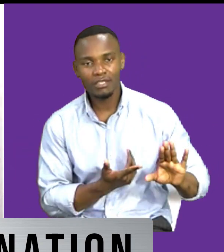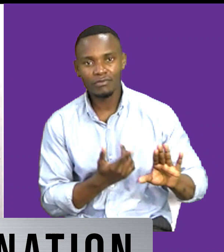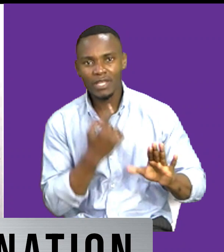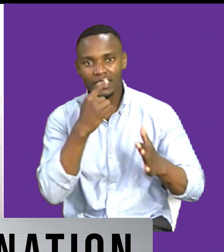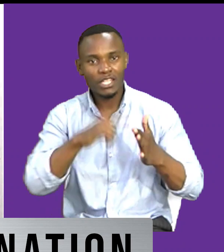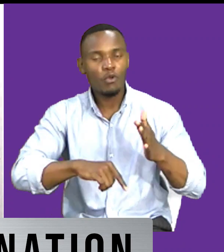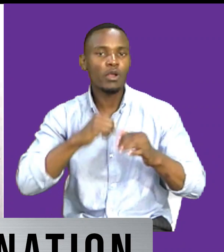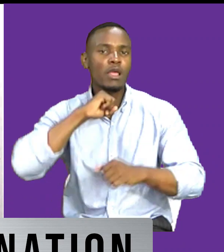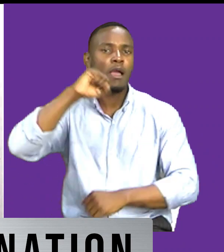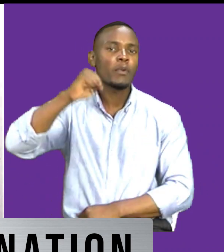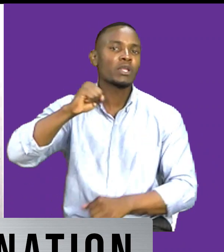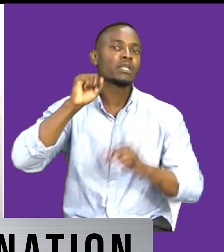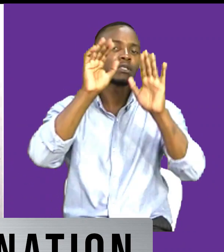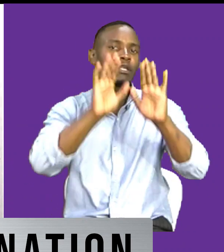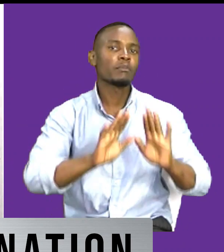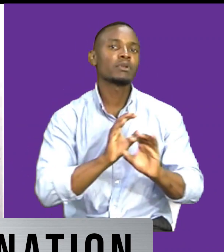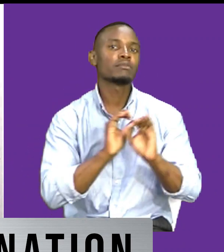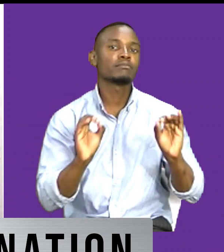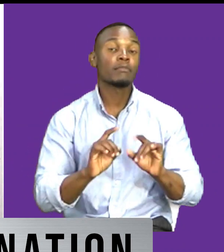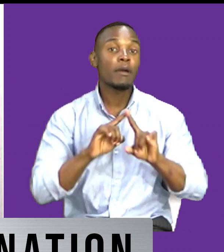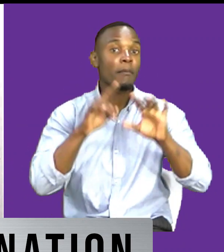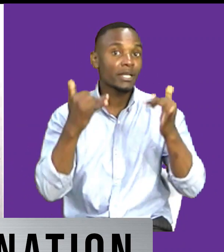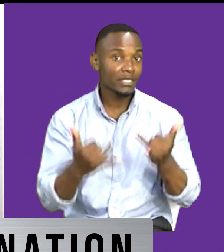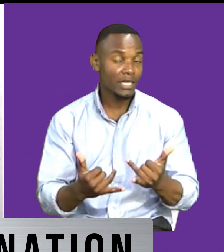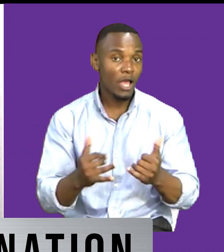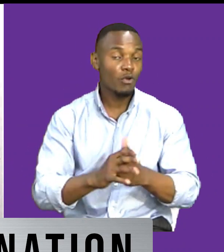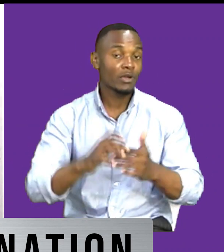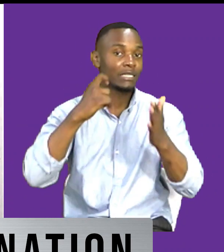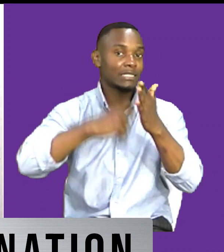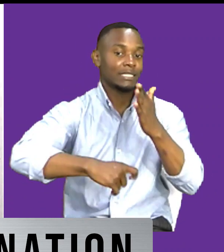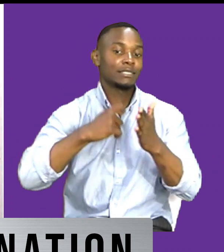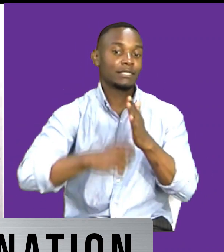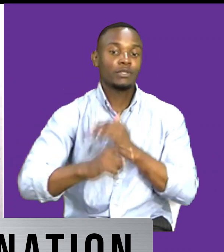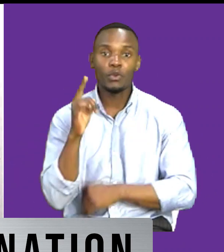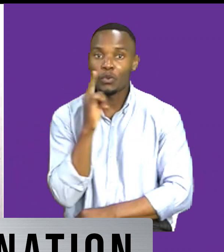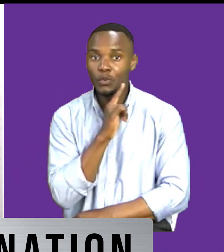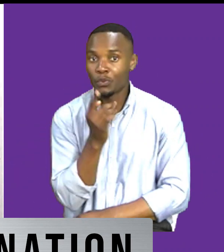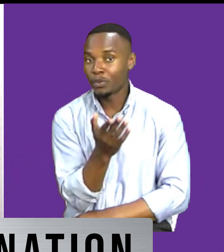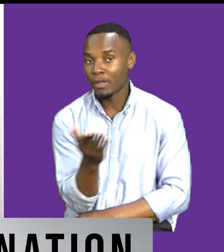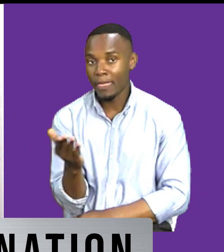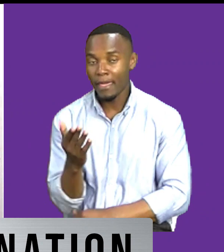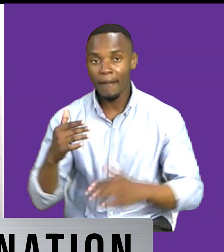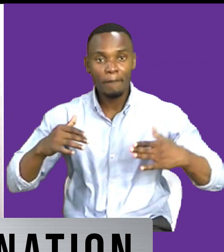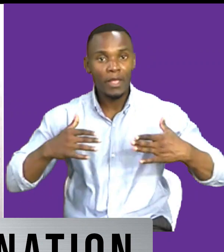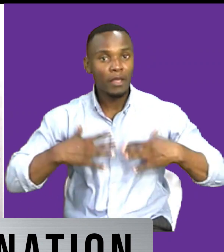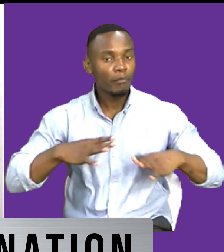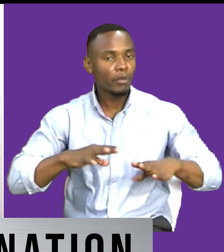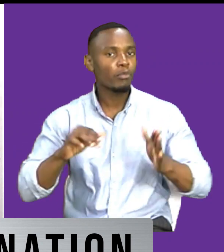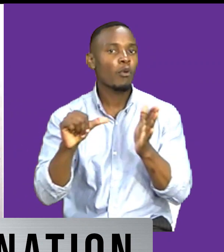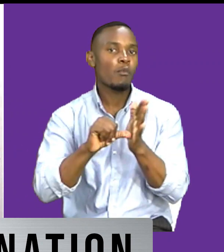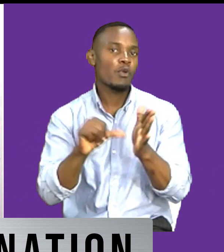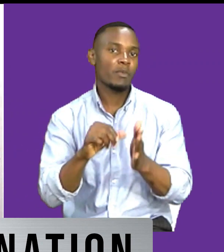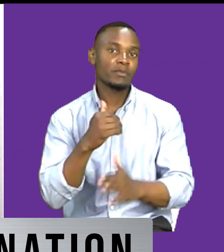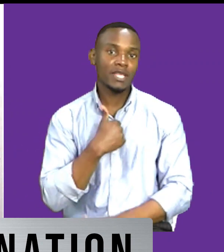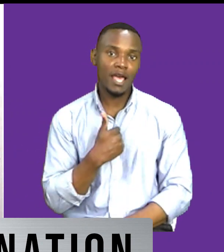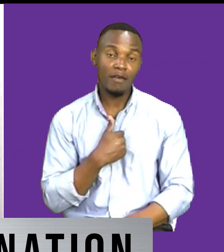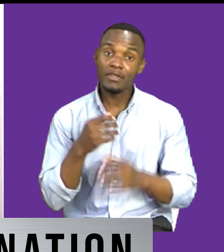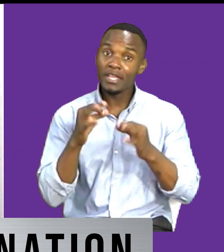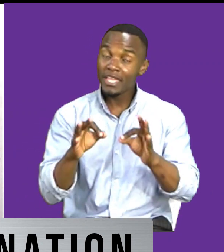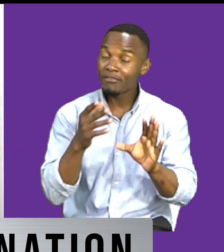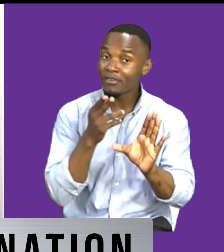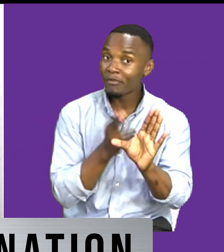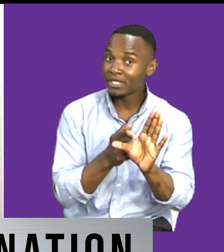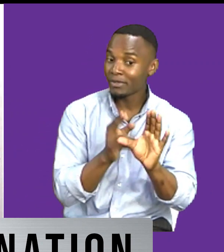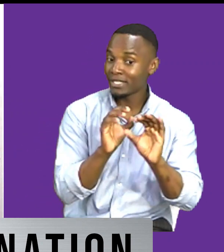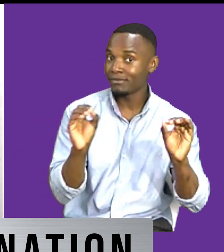matter. Now the taxes have come home to roost. People are facing problems. If you did not participate, this is